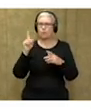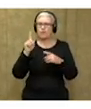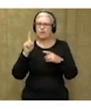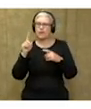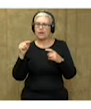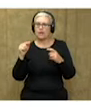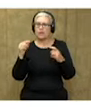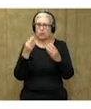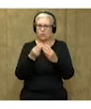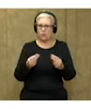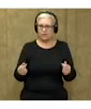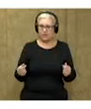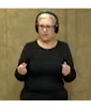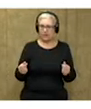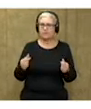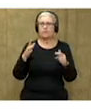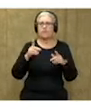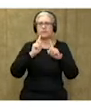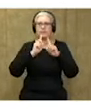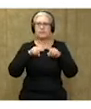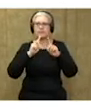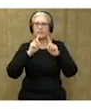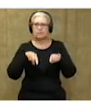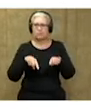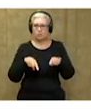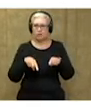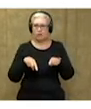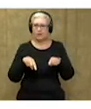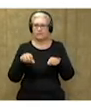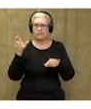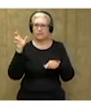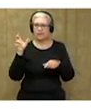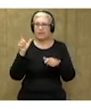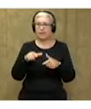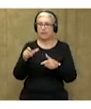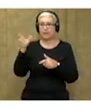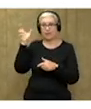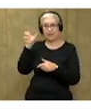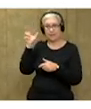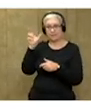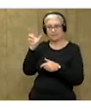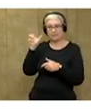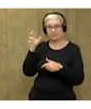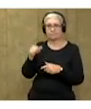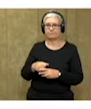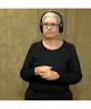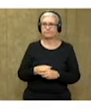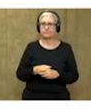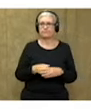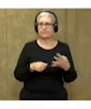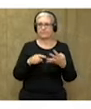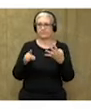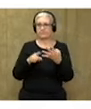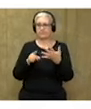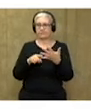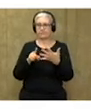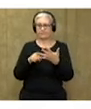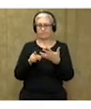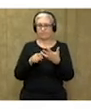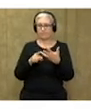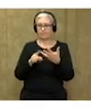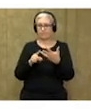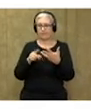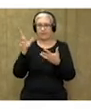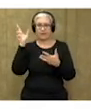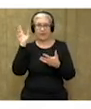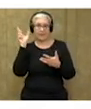can't express how you feel, or if you can't listen to how someone else feels. And that's the next one, is listen. So talk and listen kind of go the same